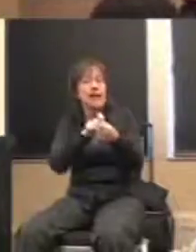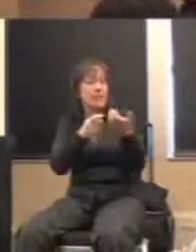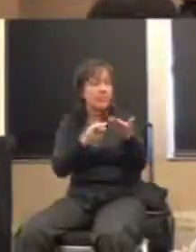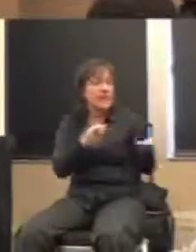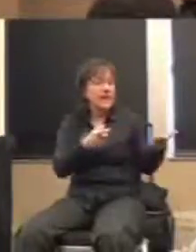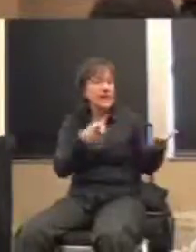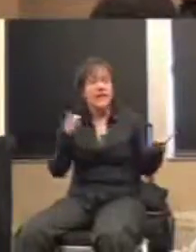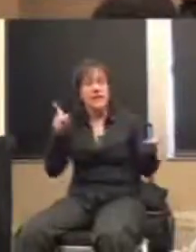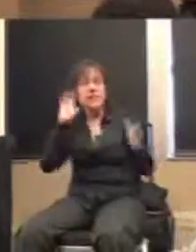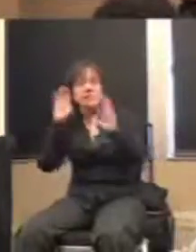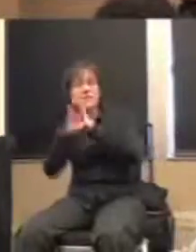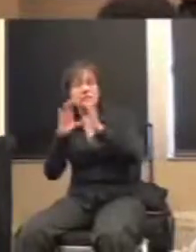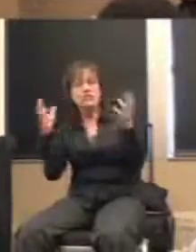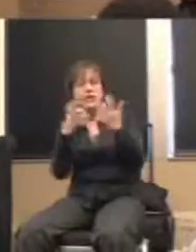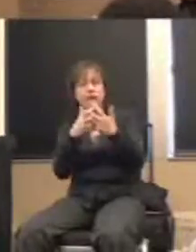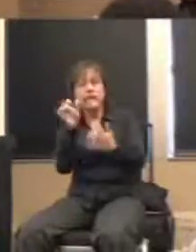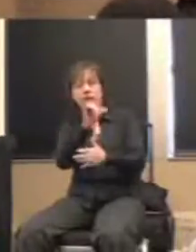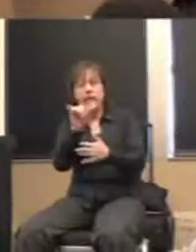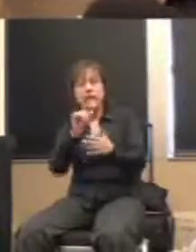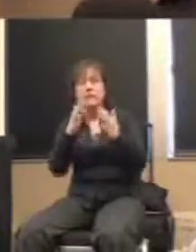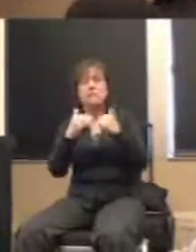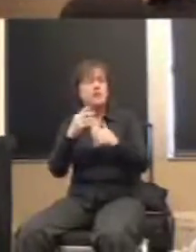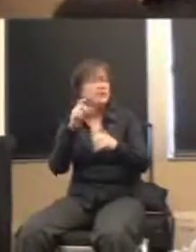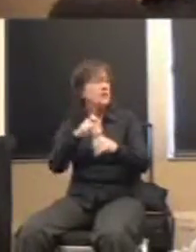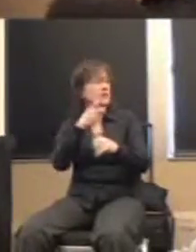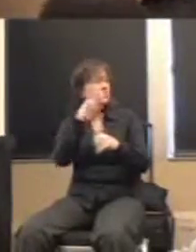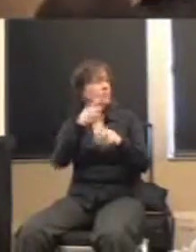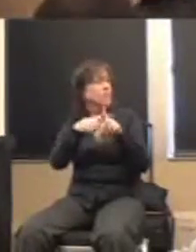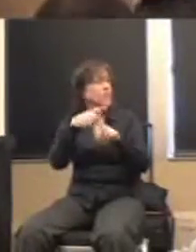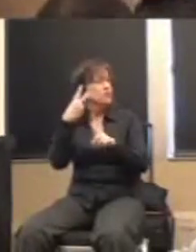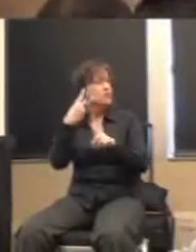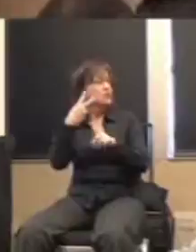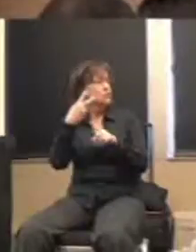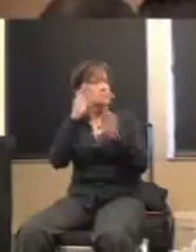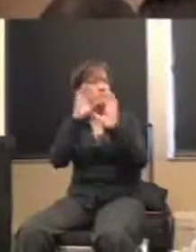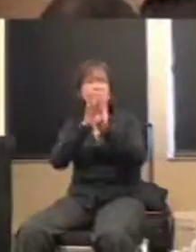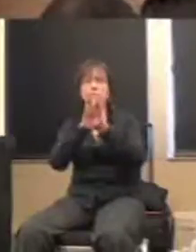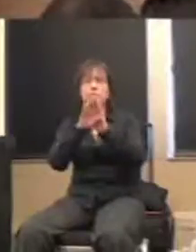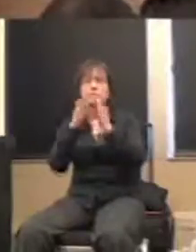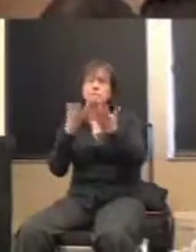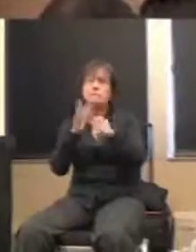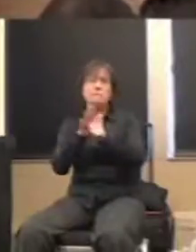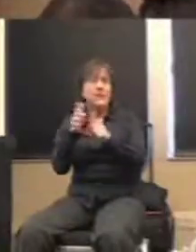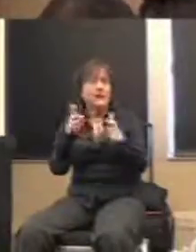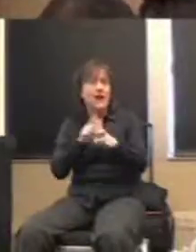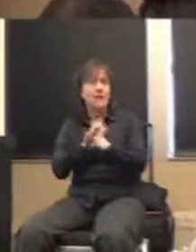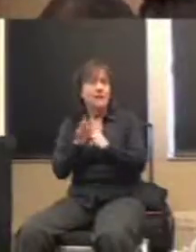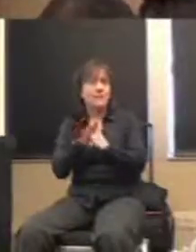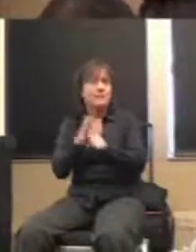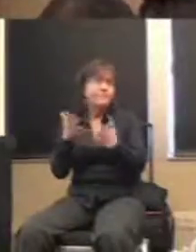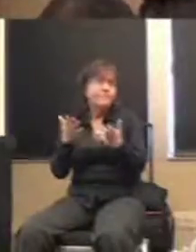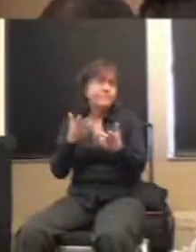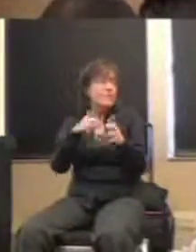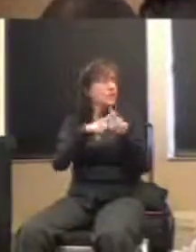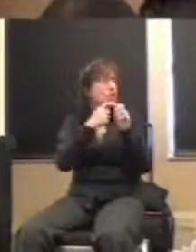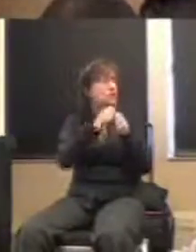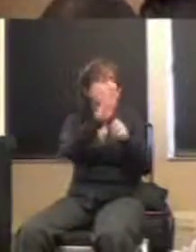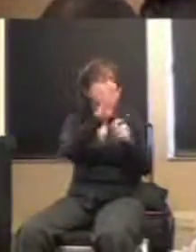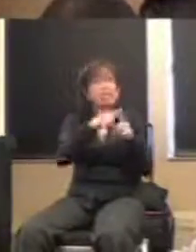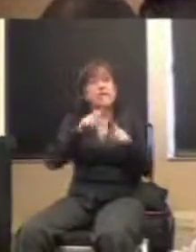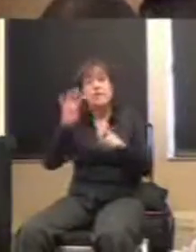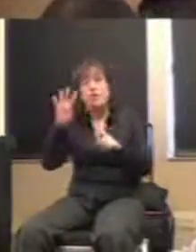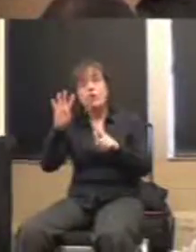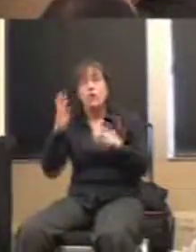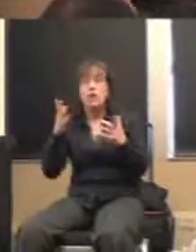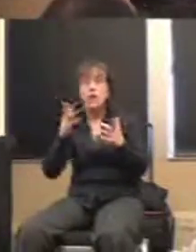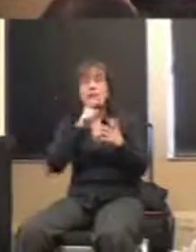of your student. Is a 2x2 icon big enough? Maybe you need to start with a 4x4 icon. Is it an icon